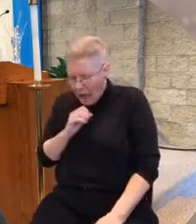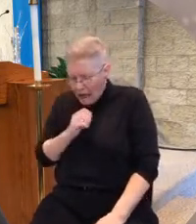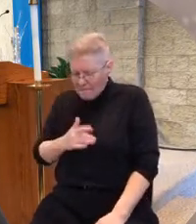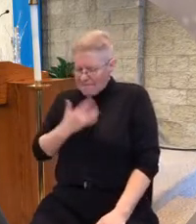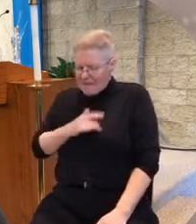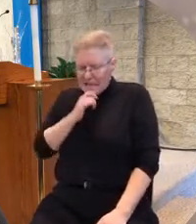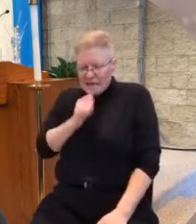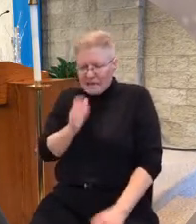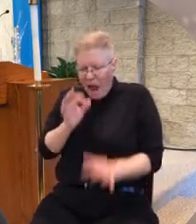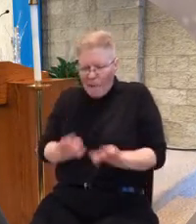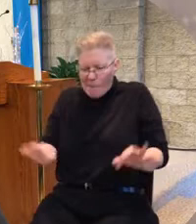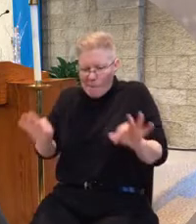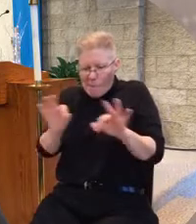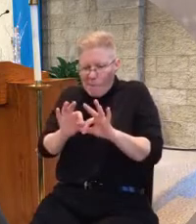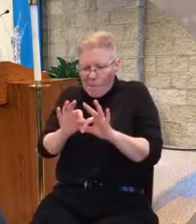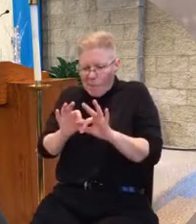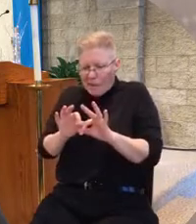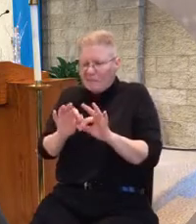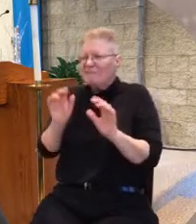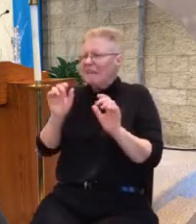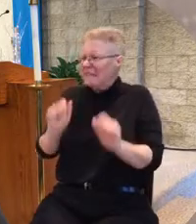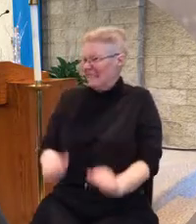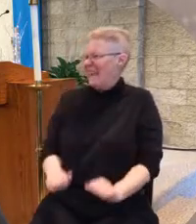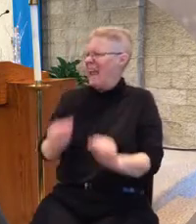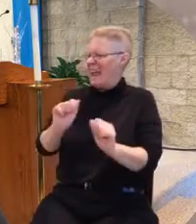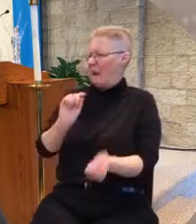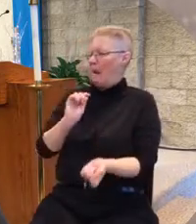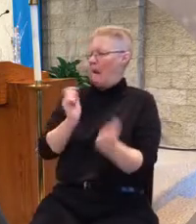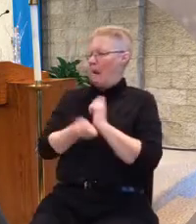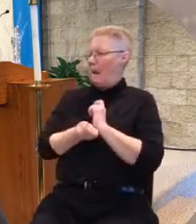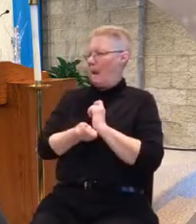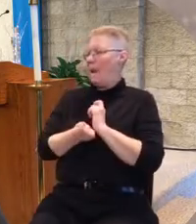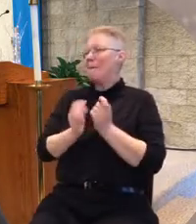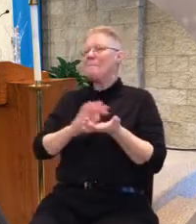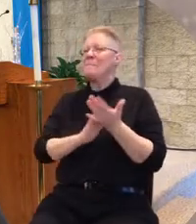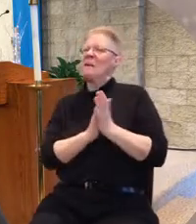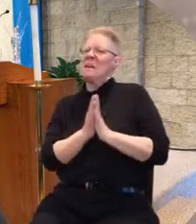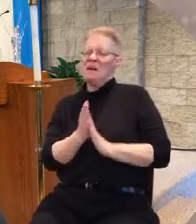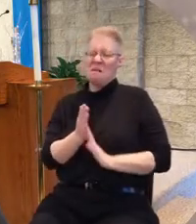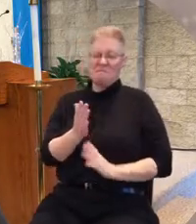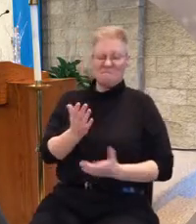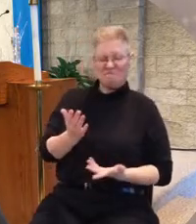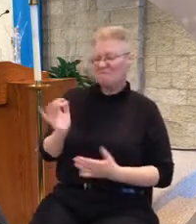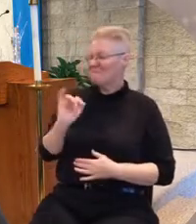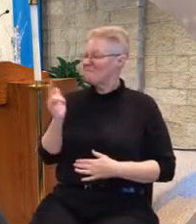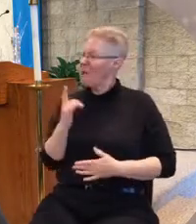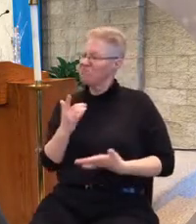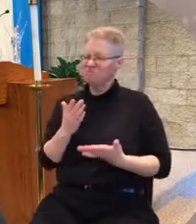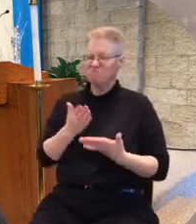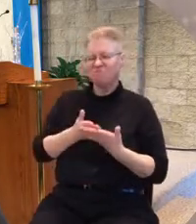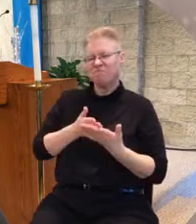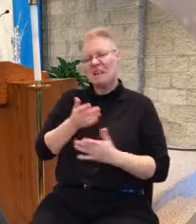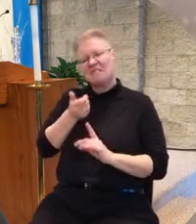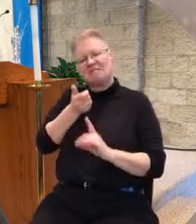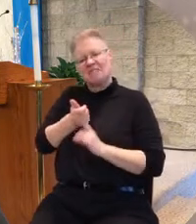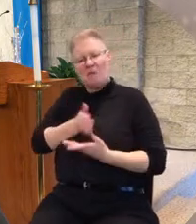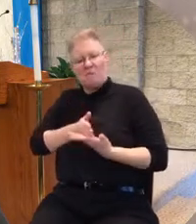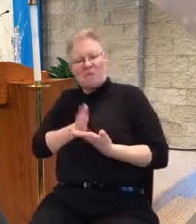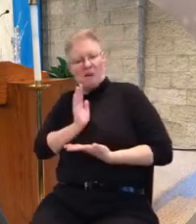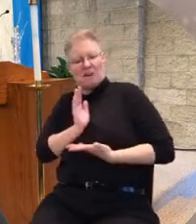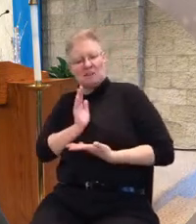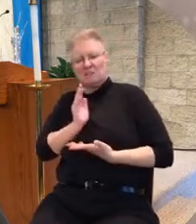as self-righteous arrogance, just like it will mask itself as shrinking and being smaller than who you are.